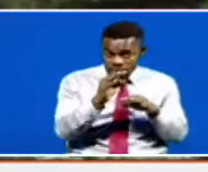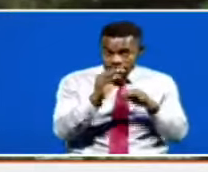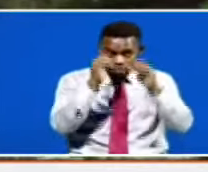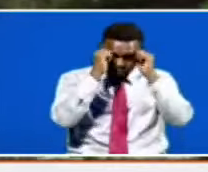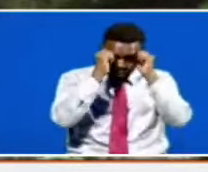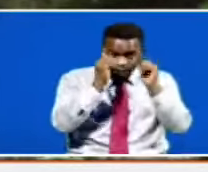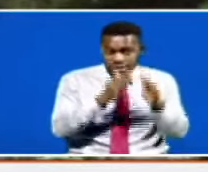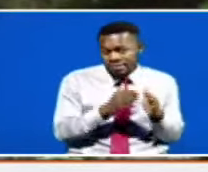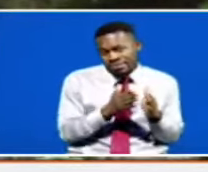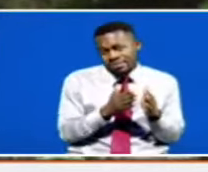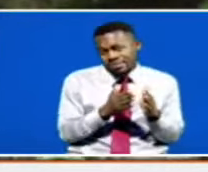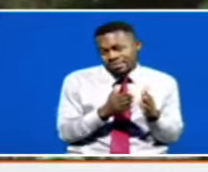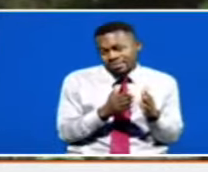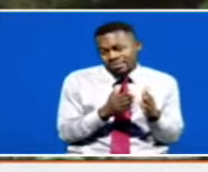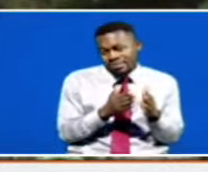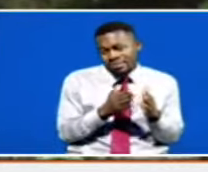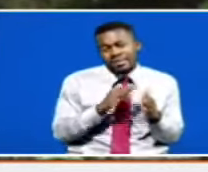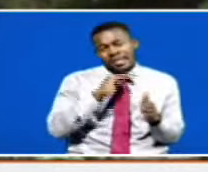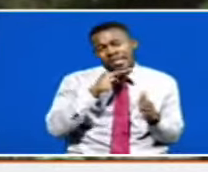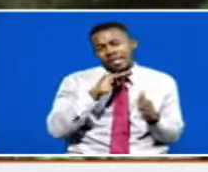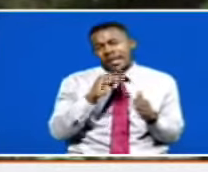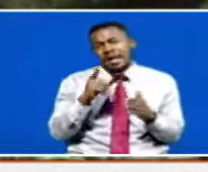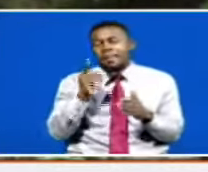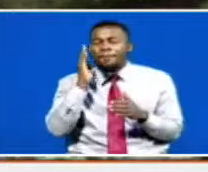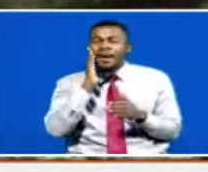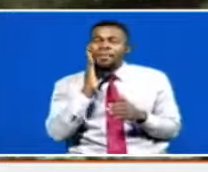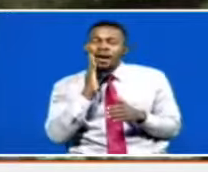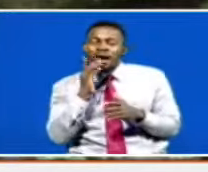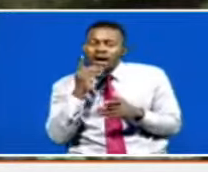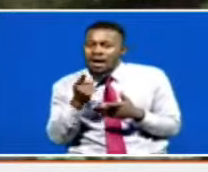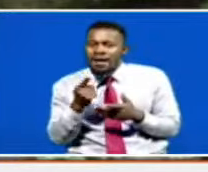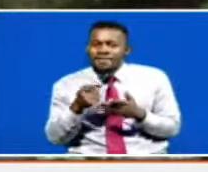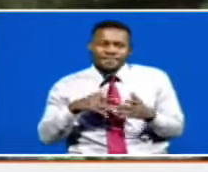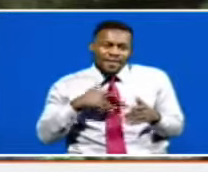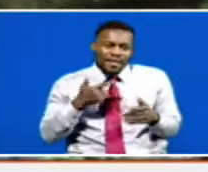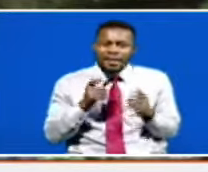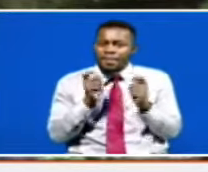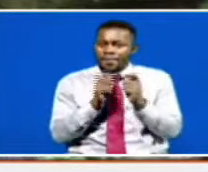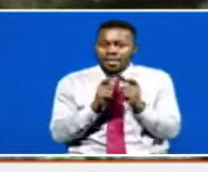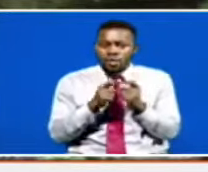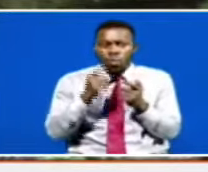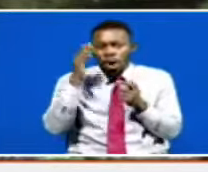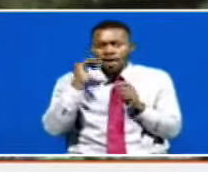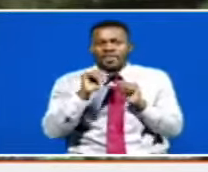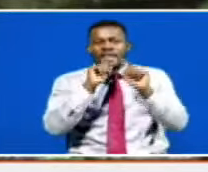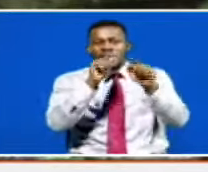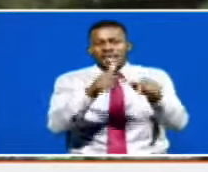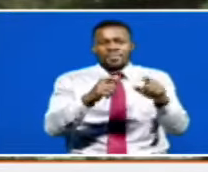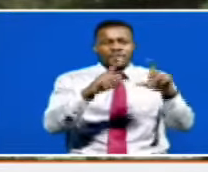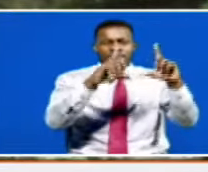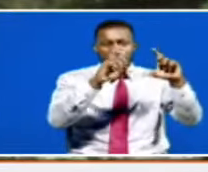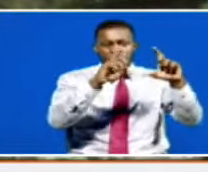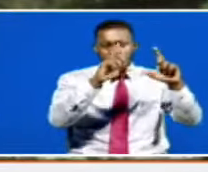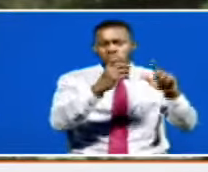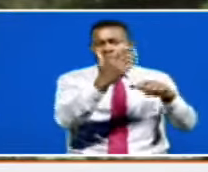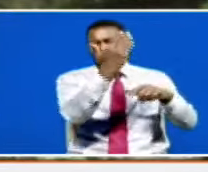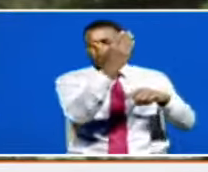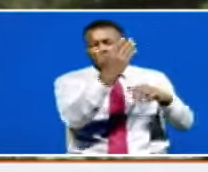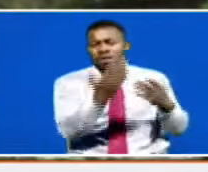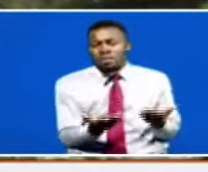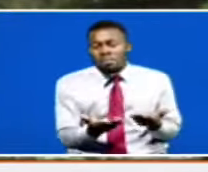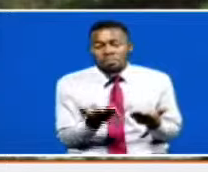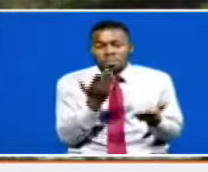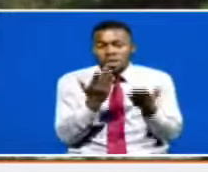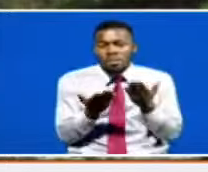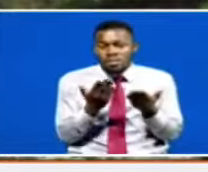yake wamewachwa na huzuni, hata sisi tuko na huzuni kwa vile walikuja kupigwa picha huku. Hii haikuwa furaha yetu, tungetaka